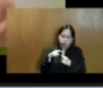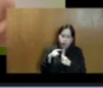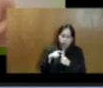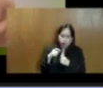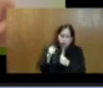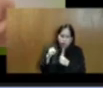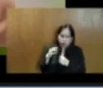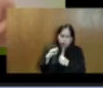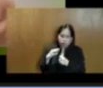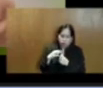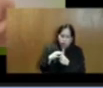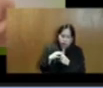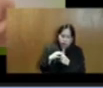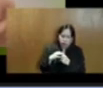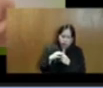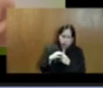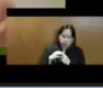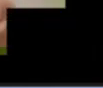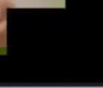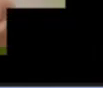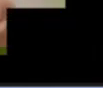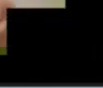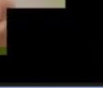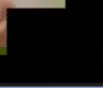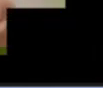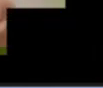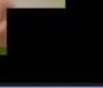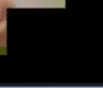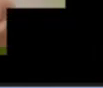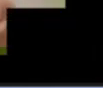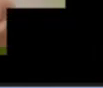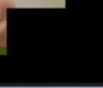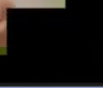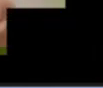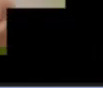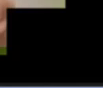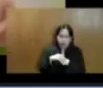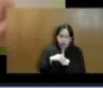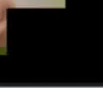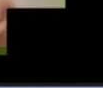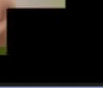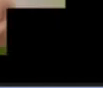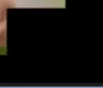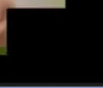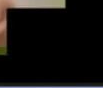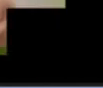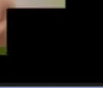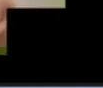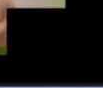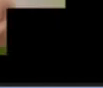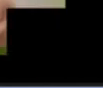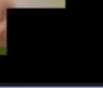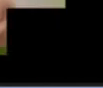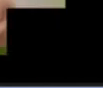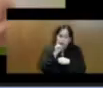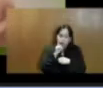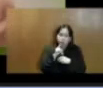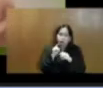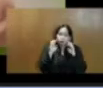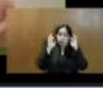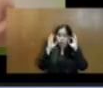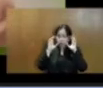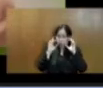implement those in our education program, you know, at least we will have very more efficient, you know,